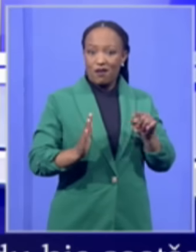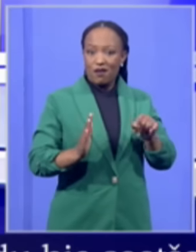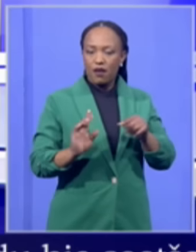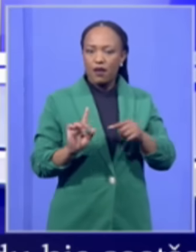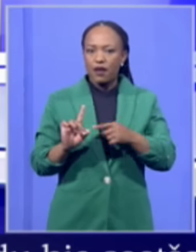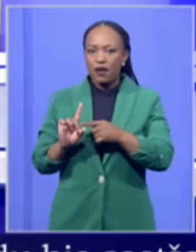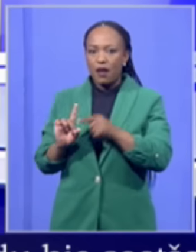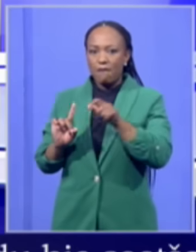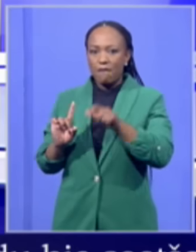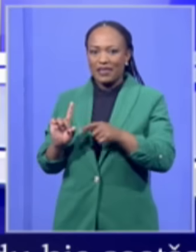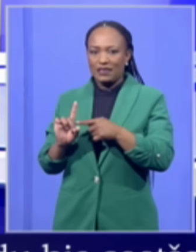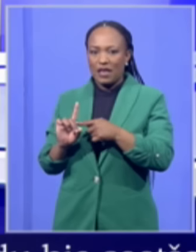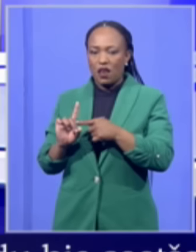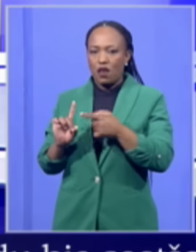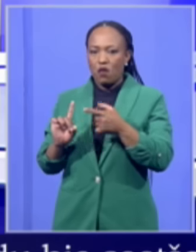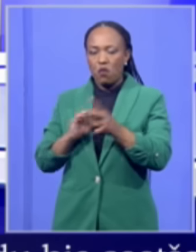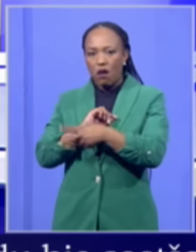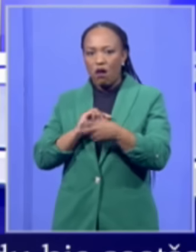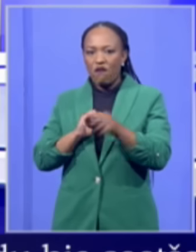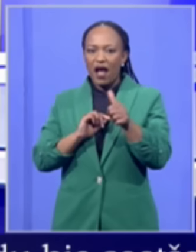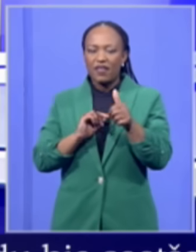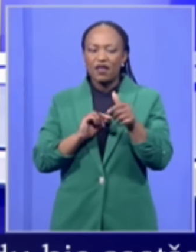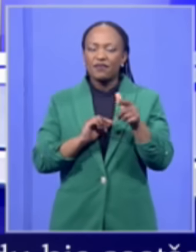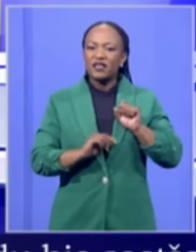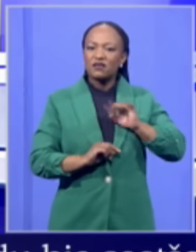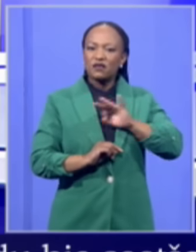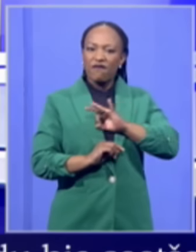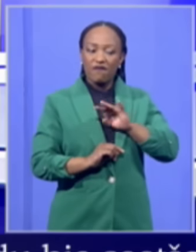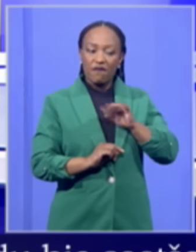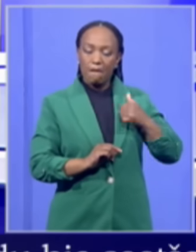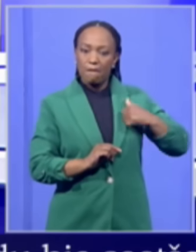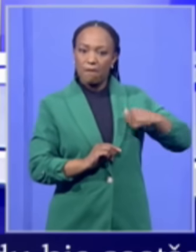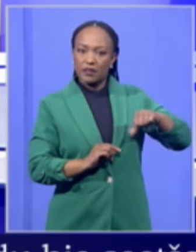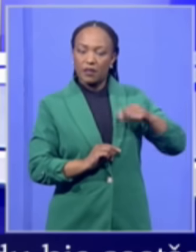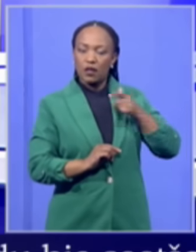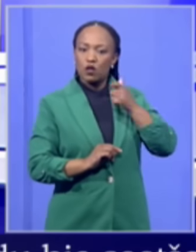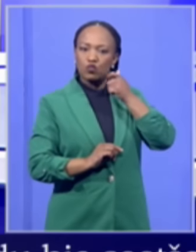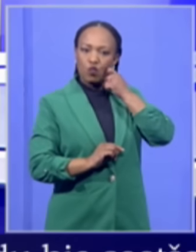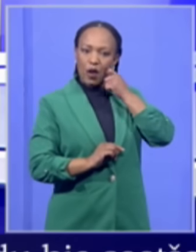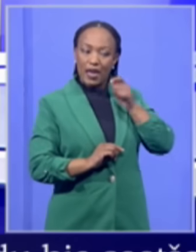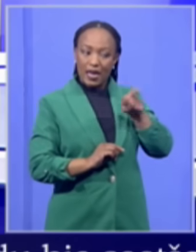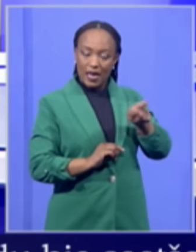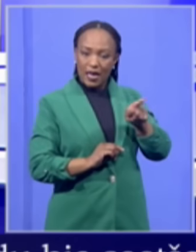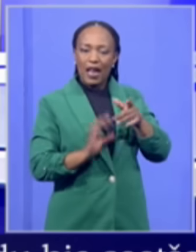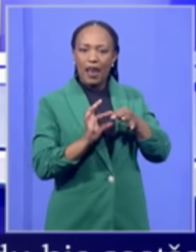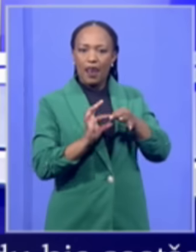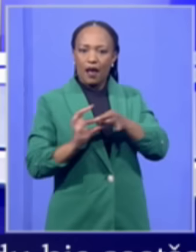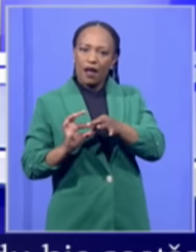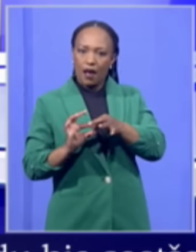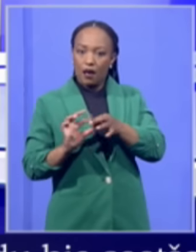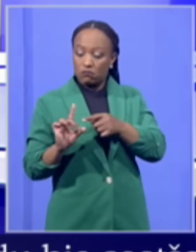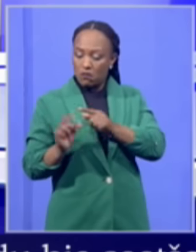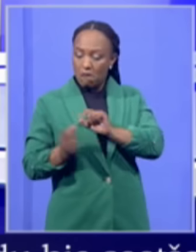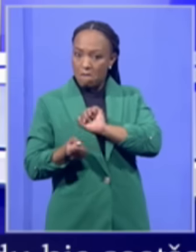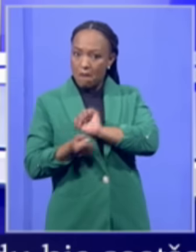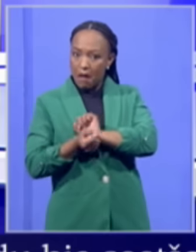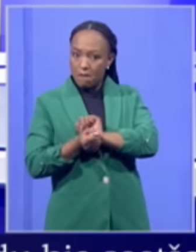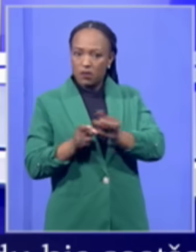dumelwa a tswalanywa le bašomi ba bararo ba masepala wa Tshwane bao le bona ba golegilego ka Lodium le Hono.